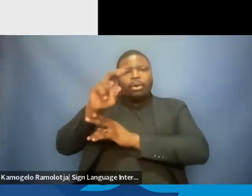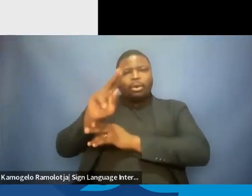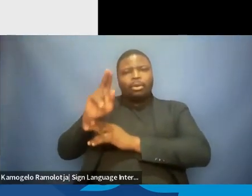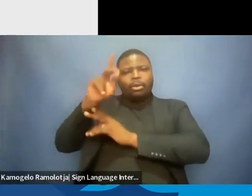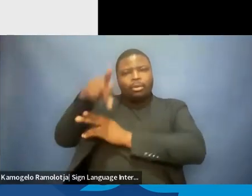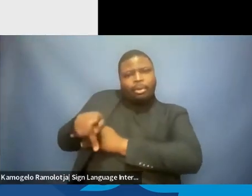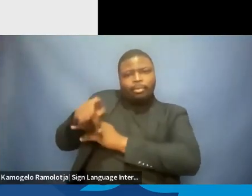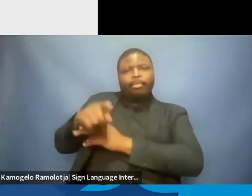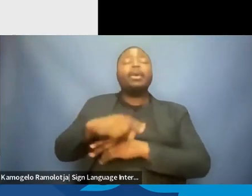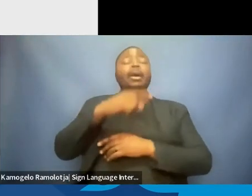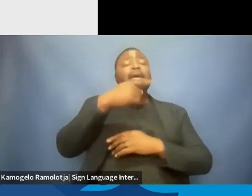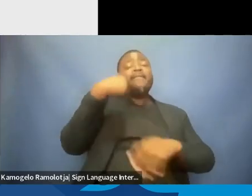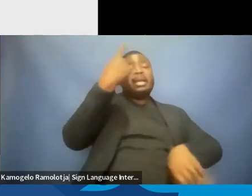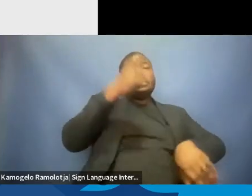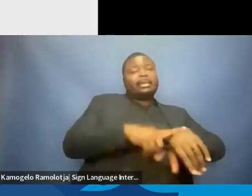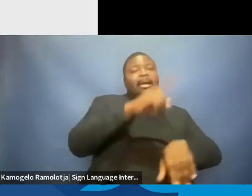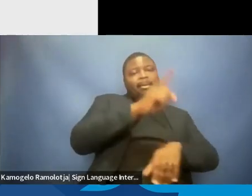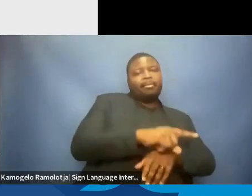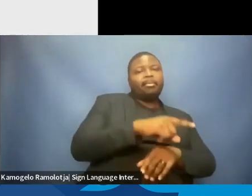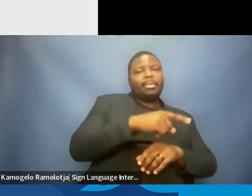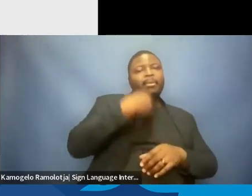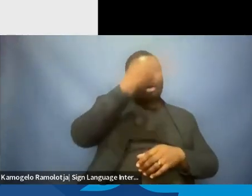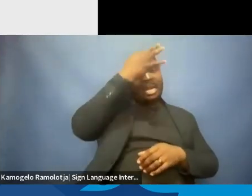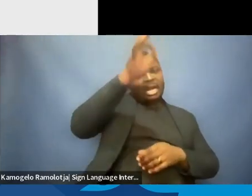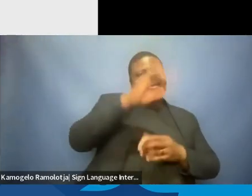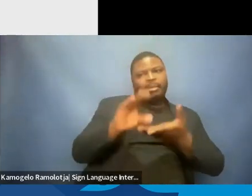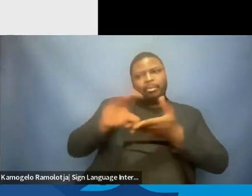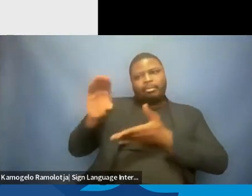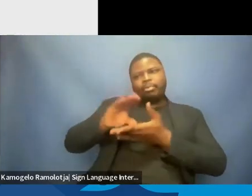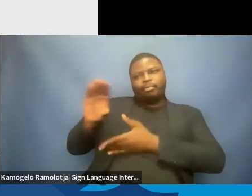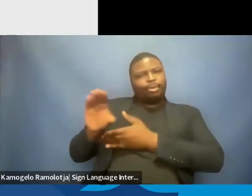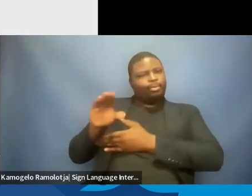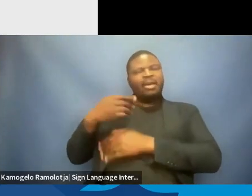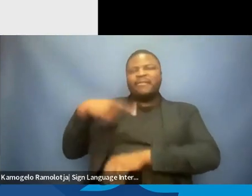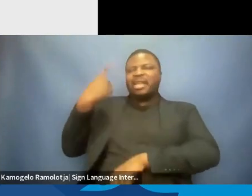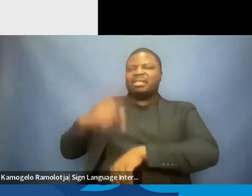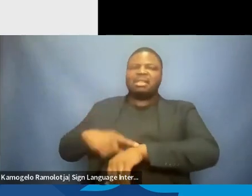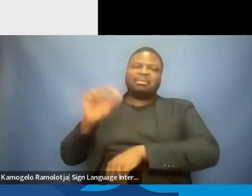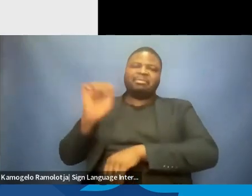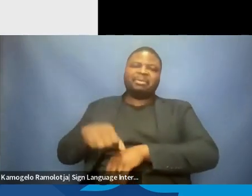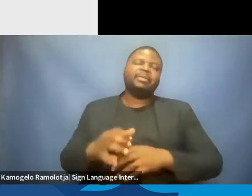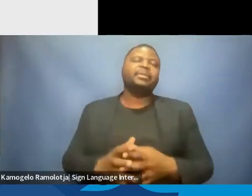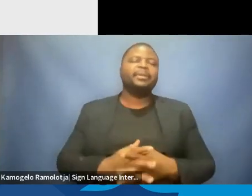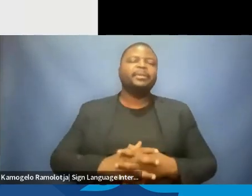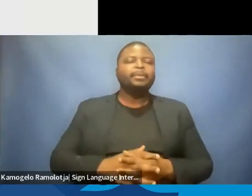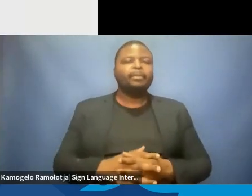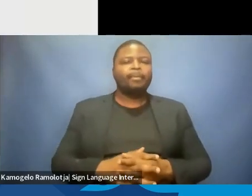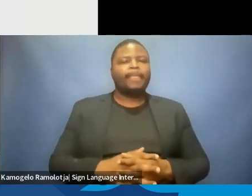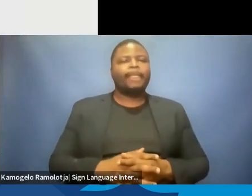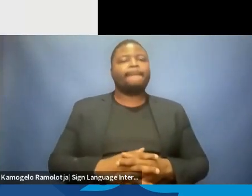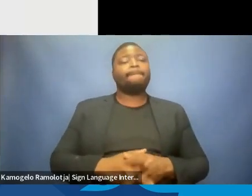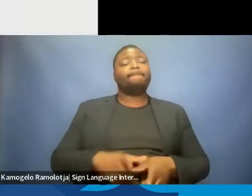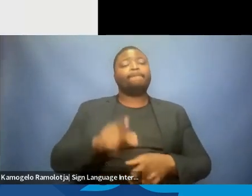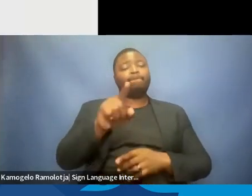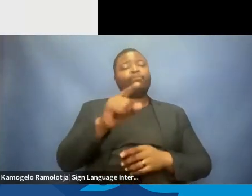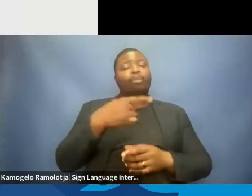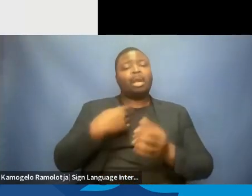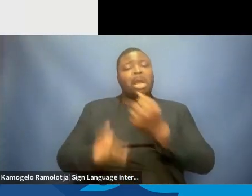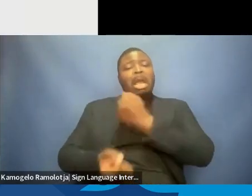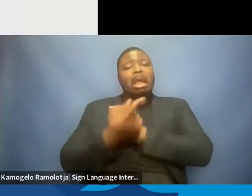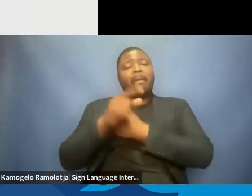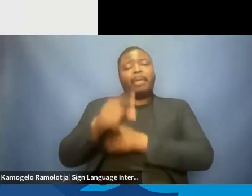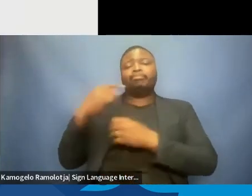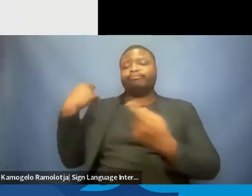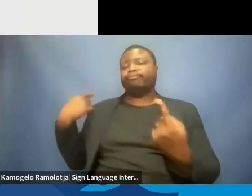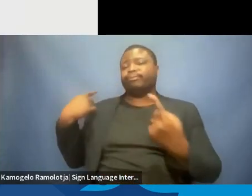the founder and the university as the implementer. Of note that COSUP is the first and currently only